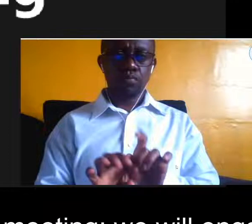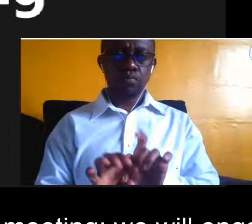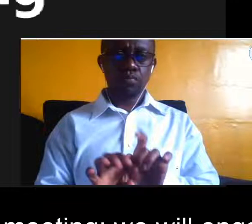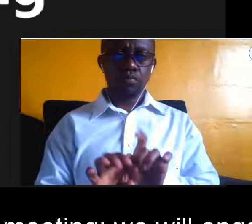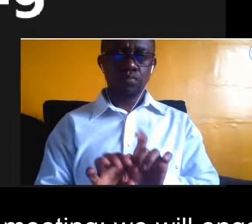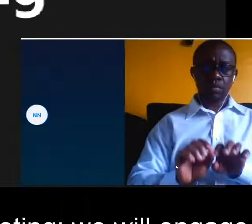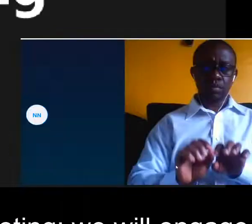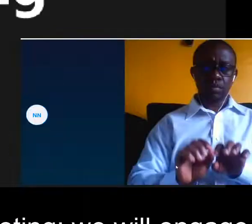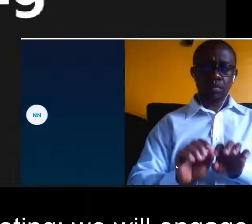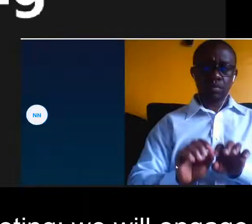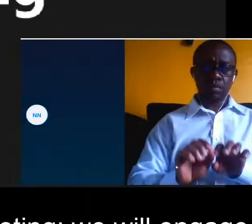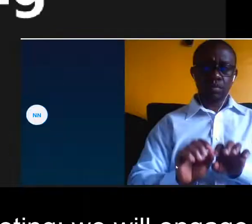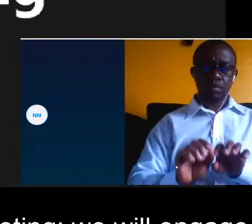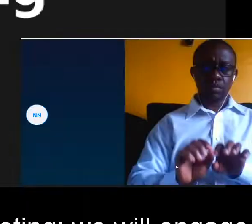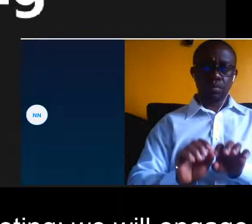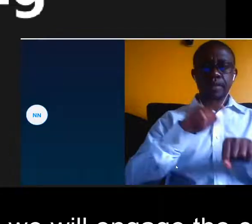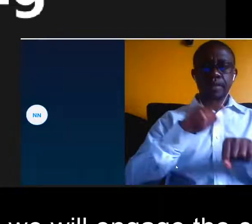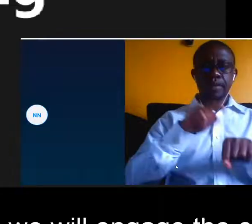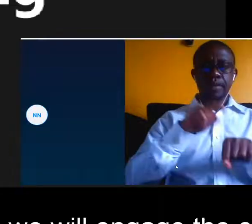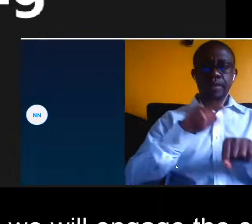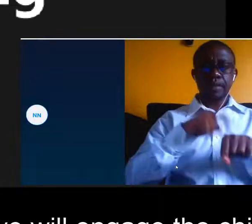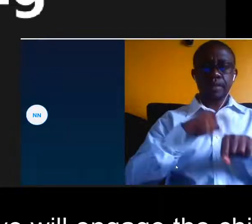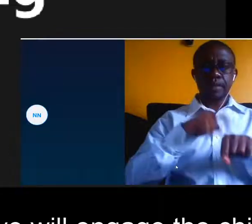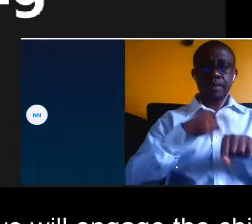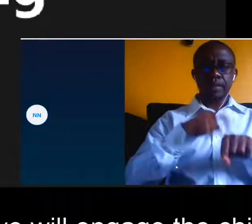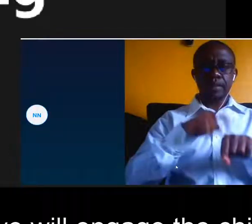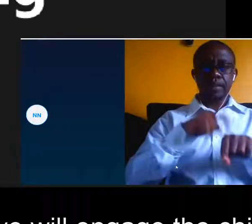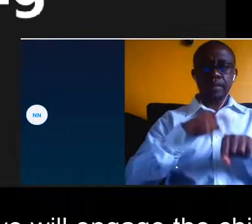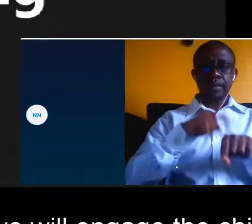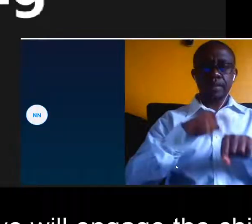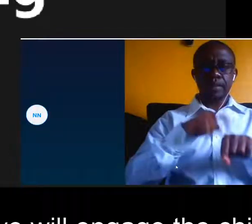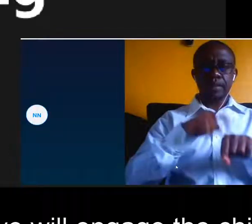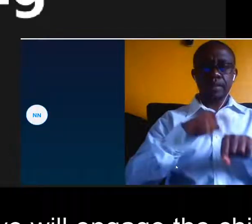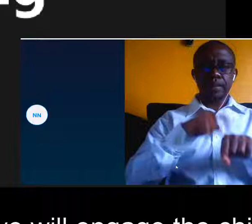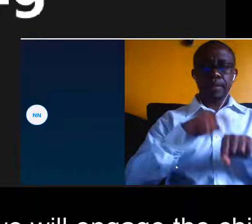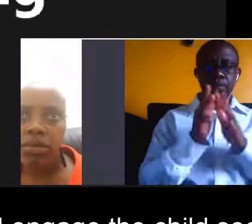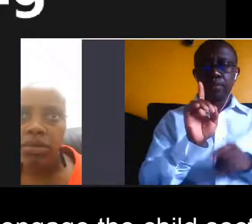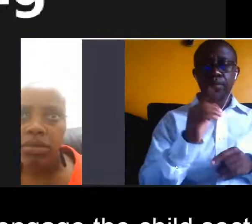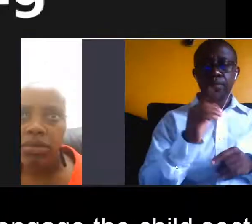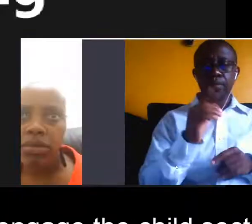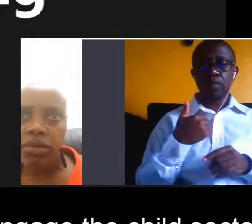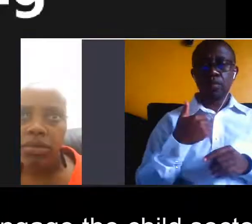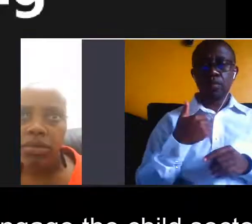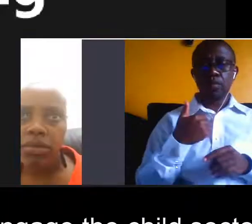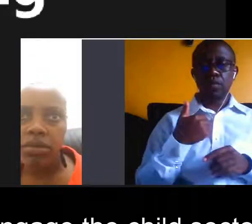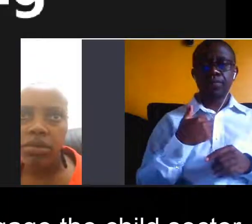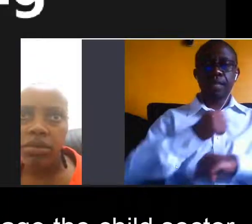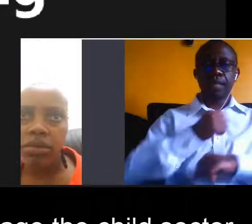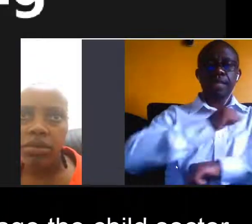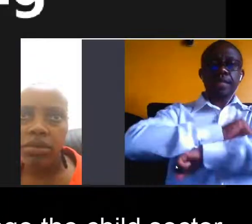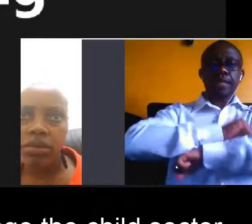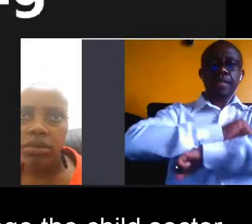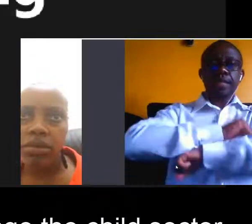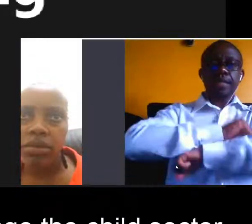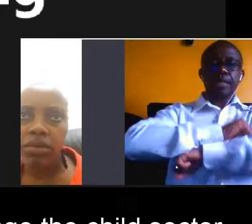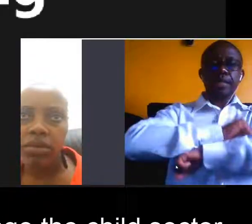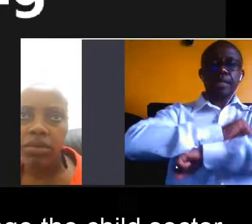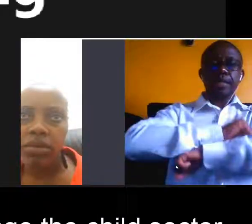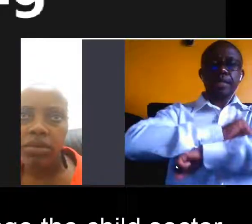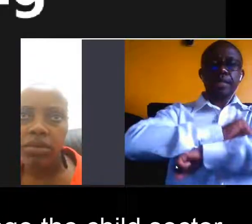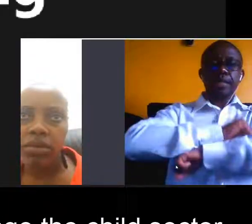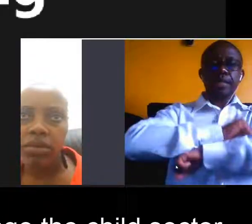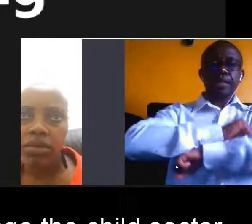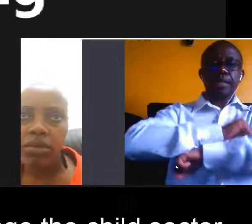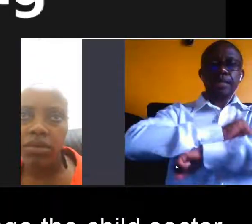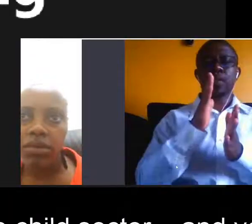comments box if you're not able to speak. Although we will have a session later which allow us